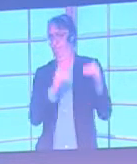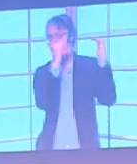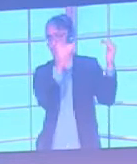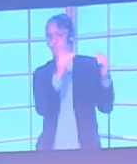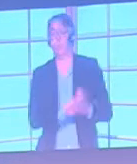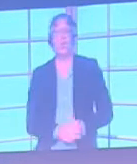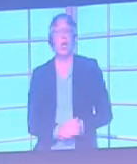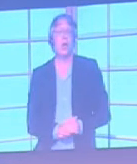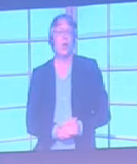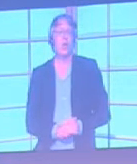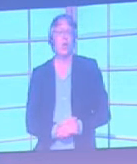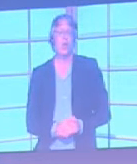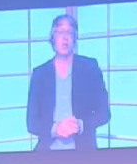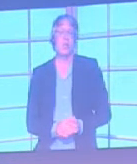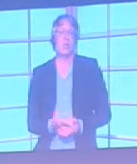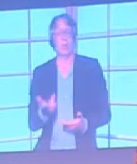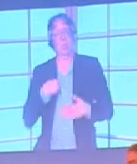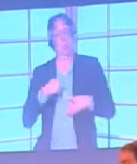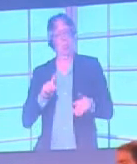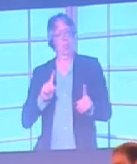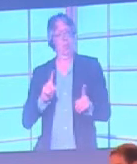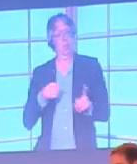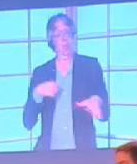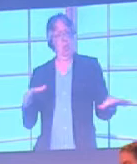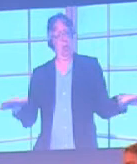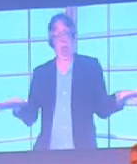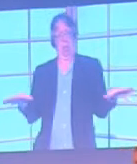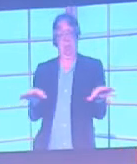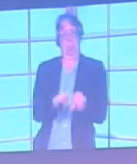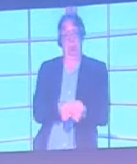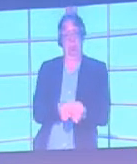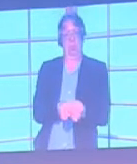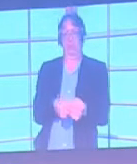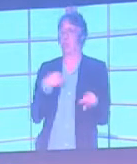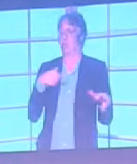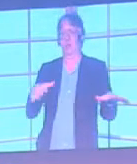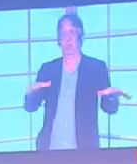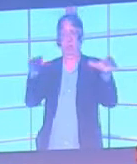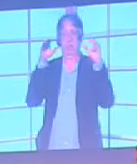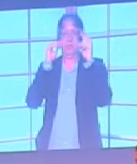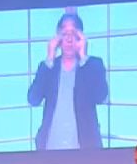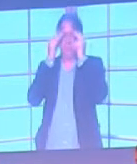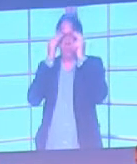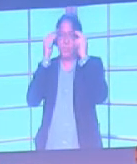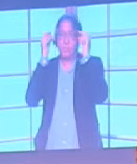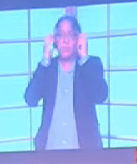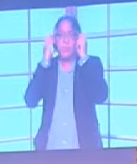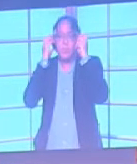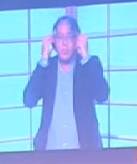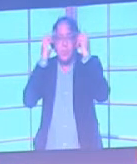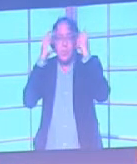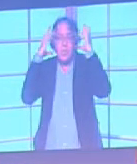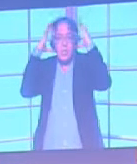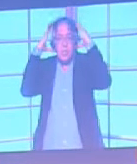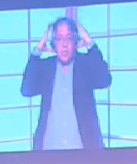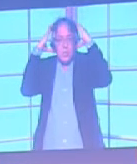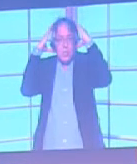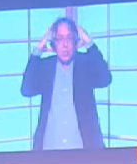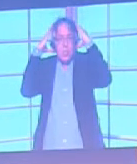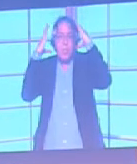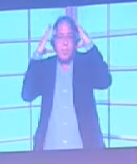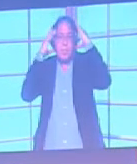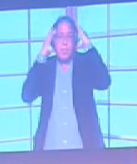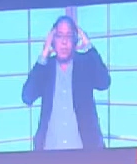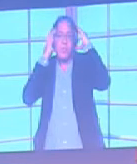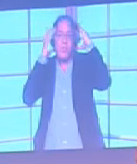very honestly, on a generic point of view, sightlines are not very adapted. So how can we react